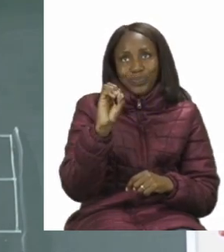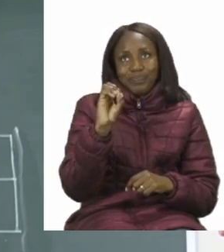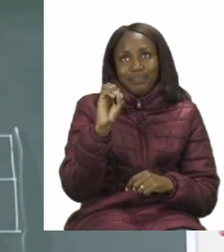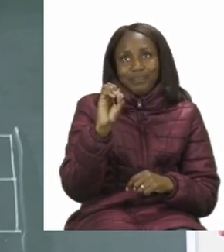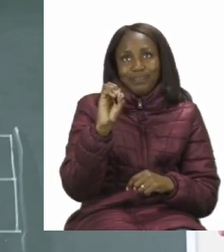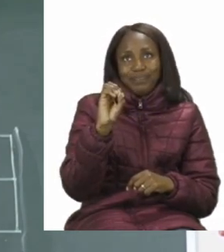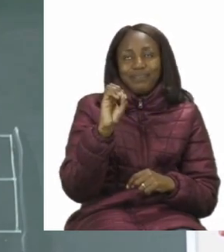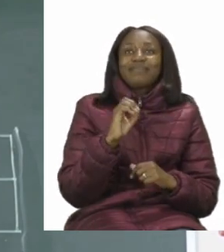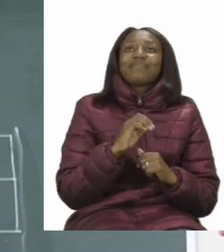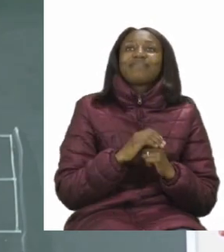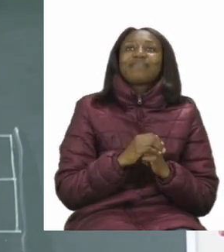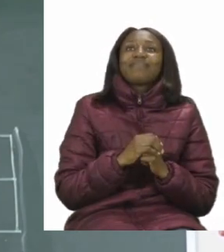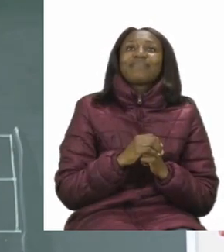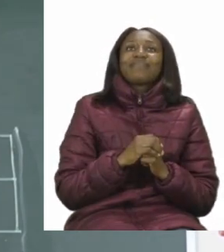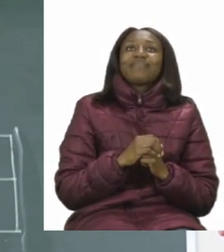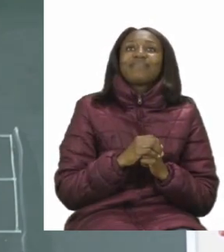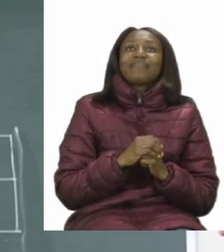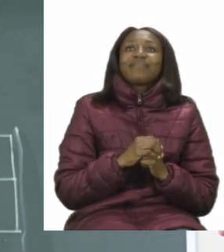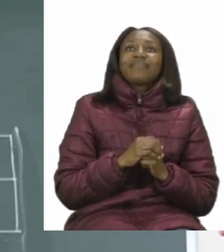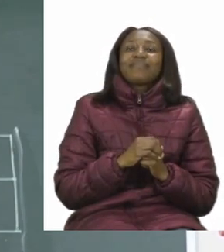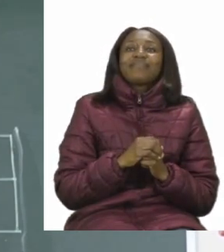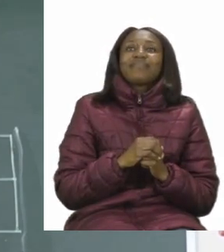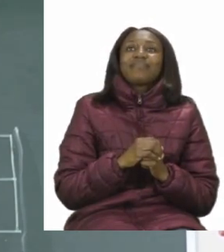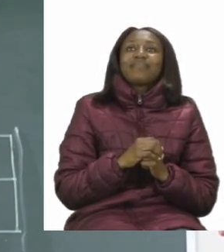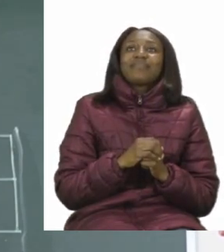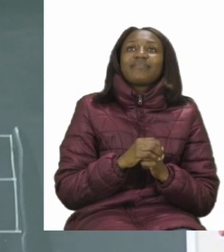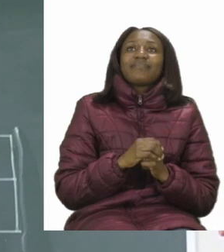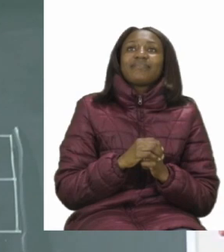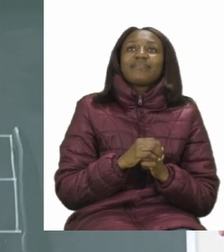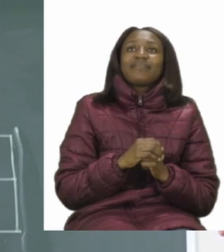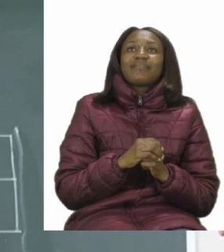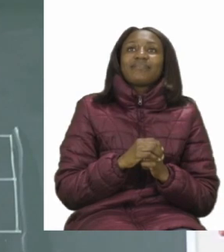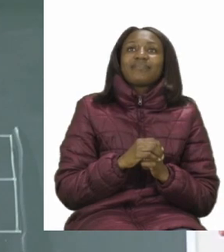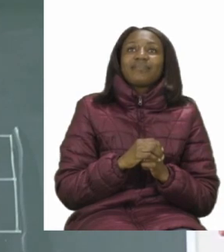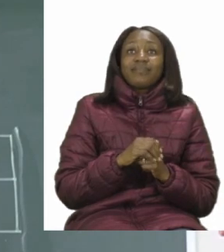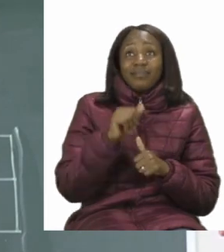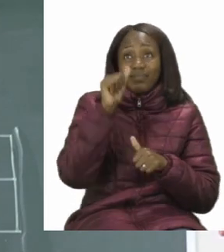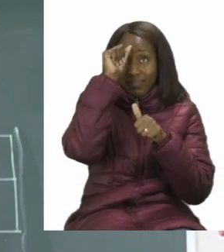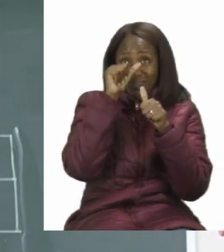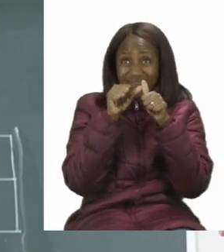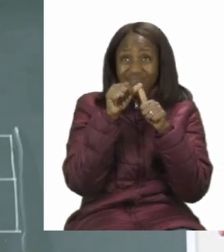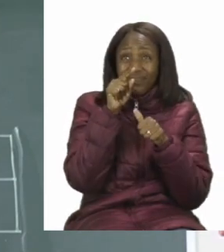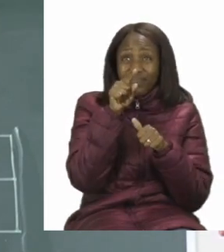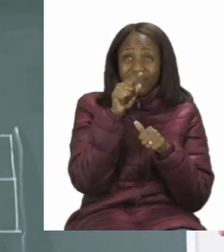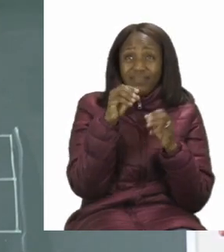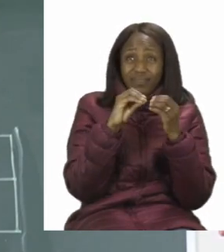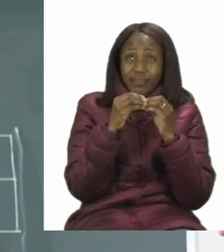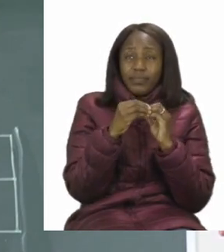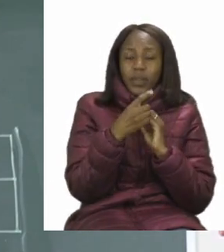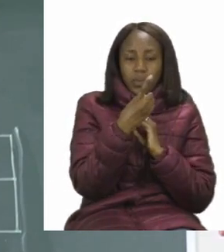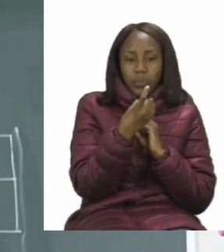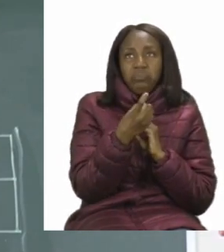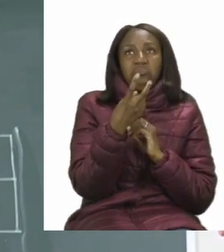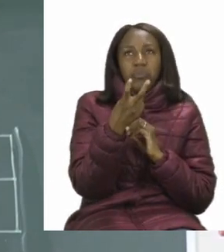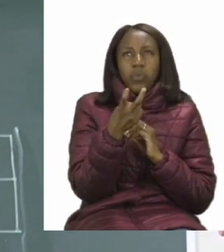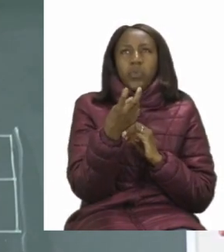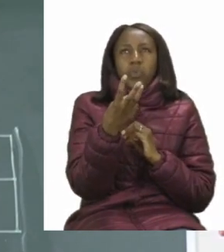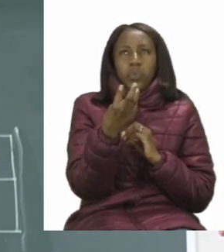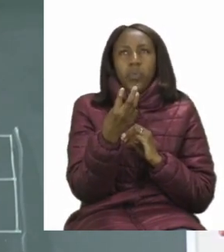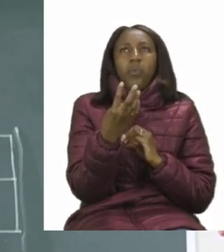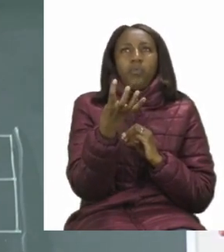is 40. Remember, these are our decade numbers, so they're going to be very easy for us to